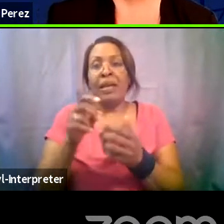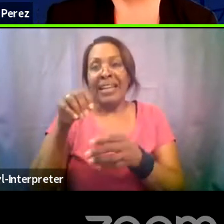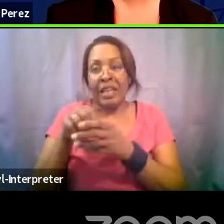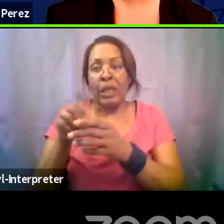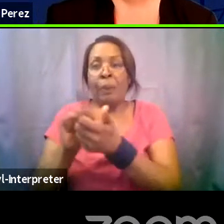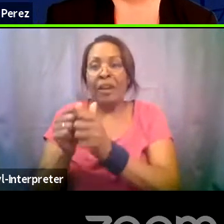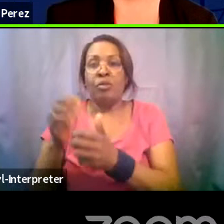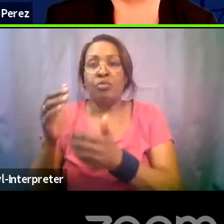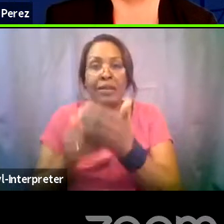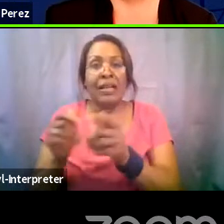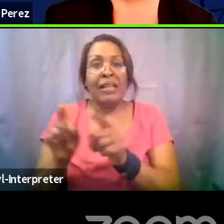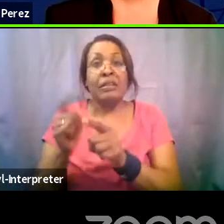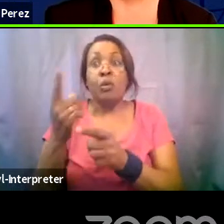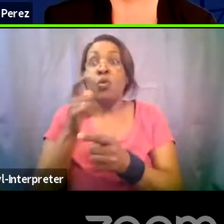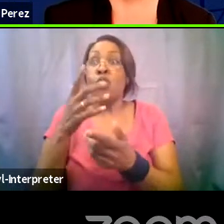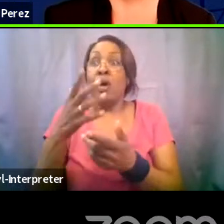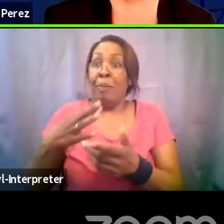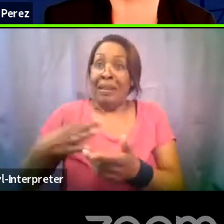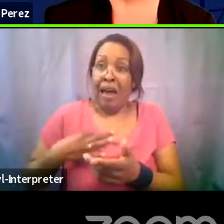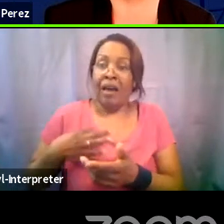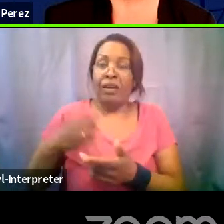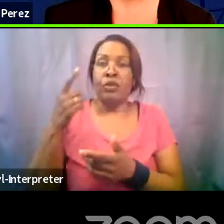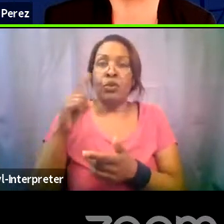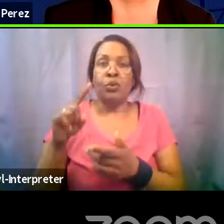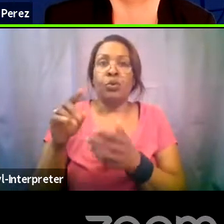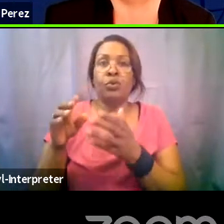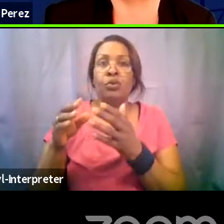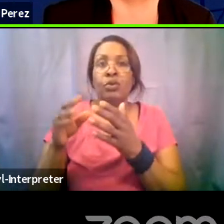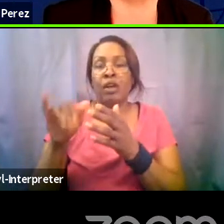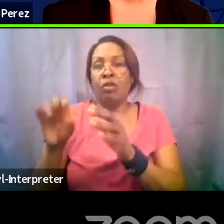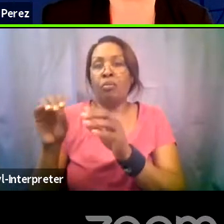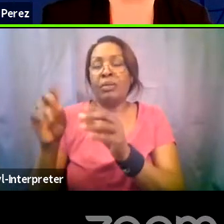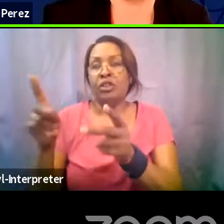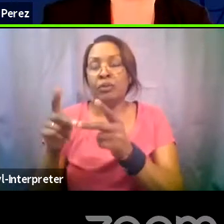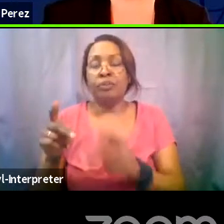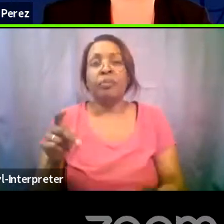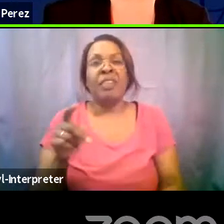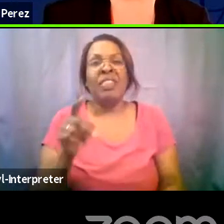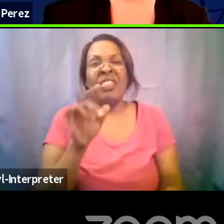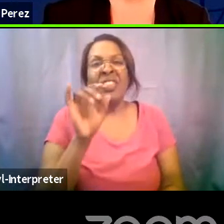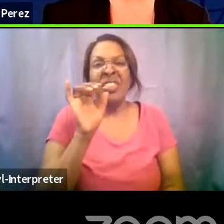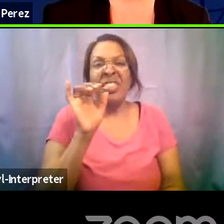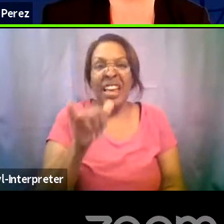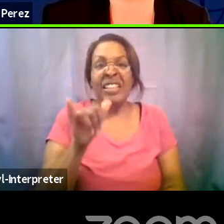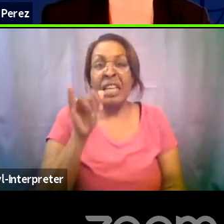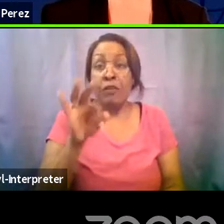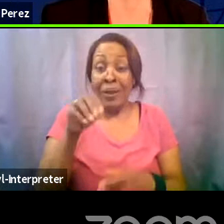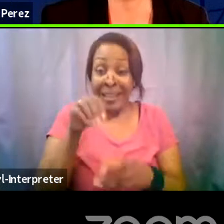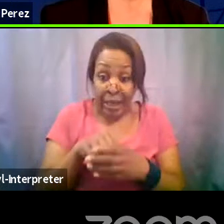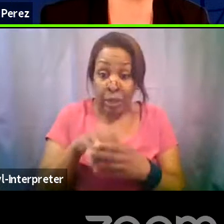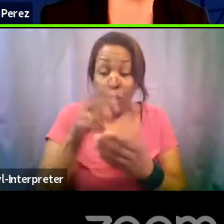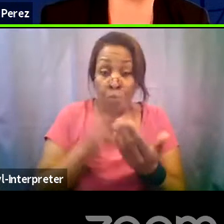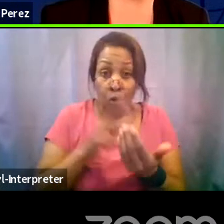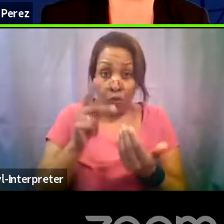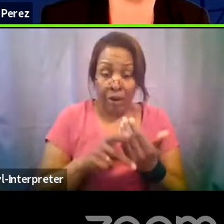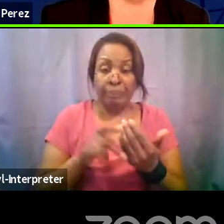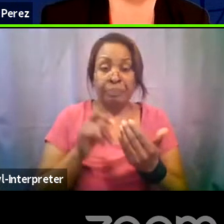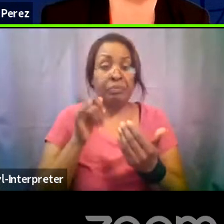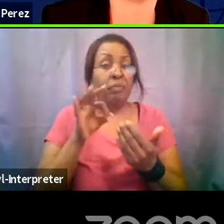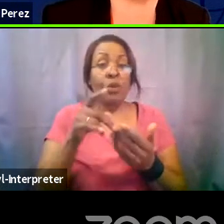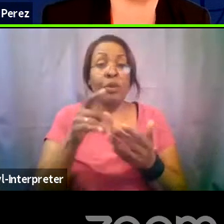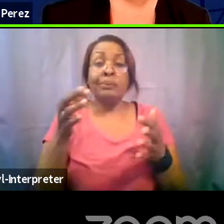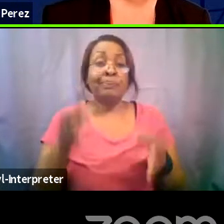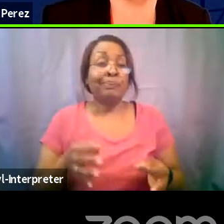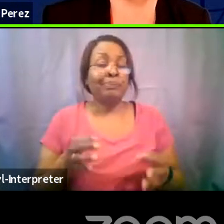as someone who actually applied to a general public announcement. That's, of course, if you're in the program. If you